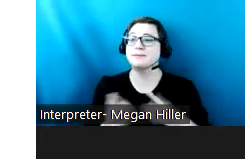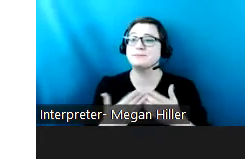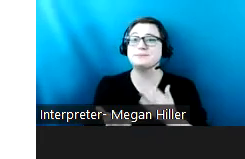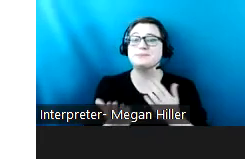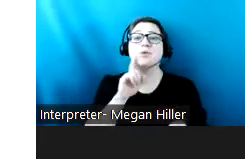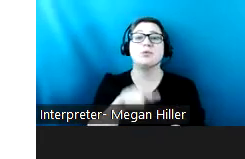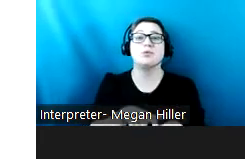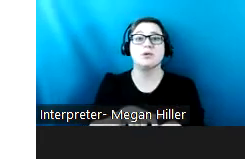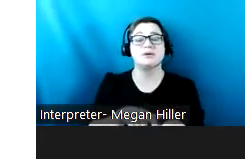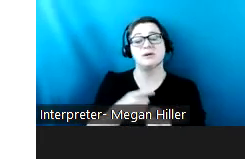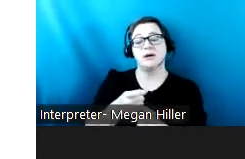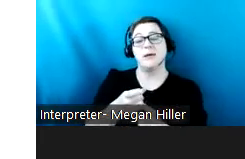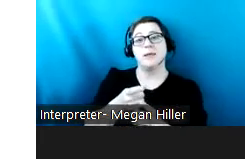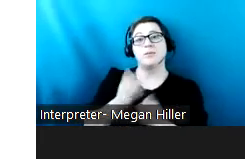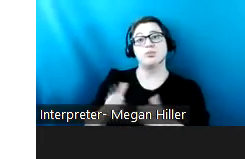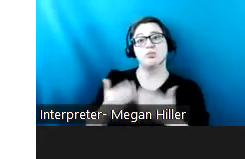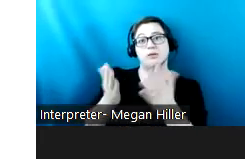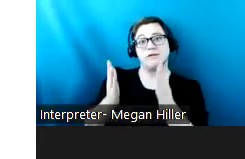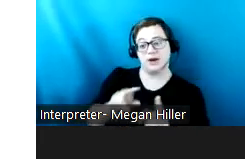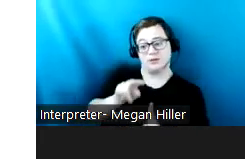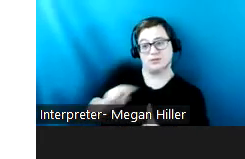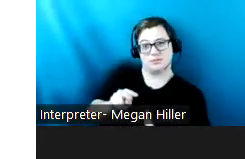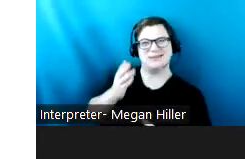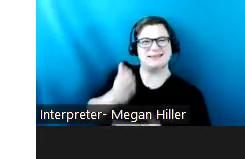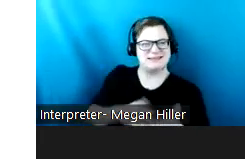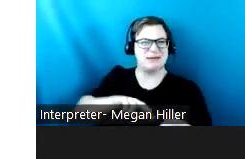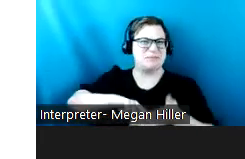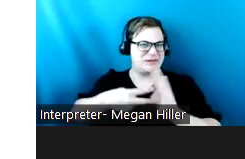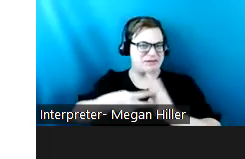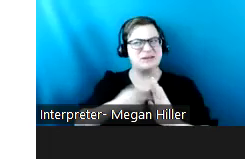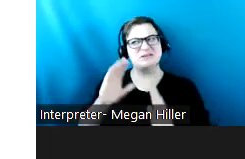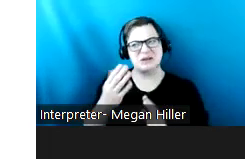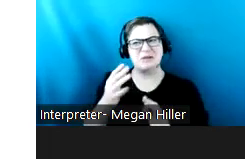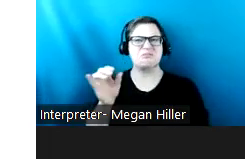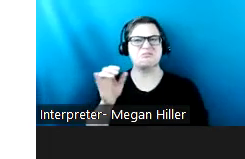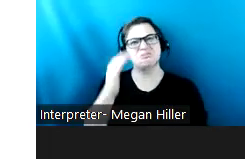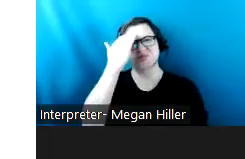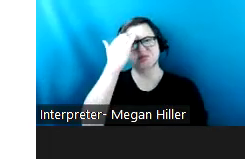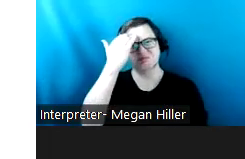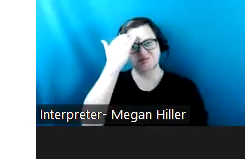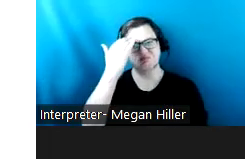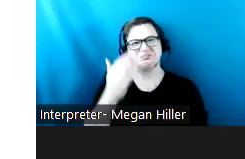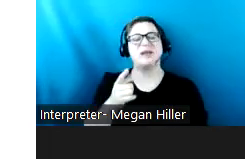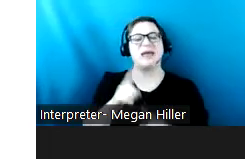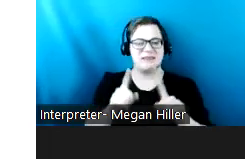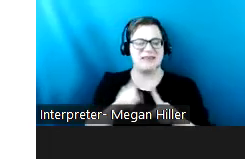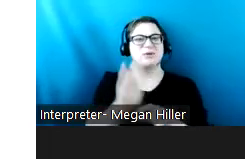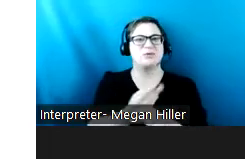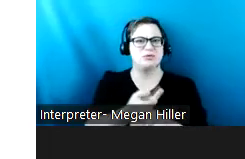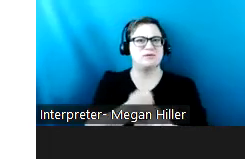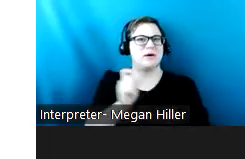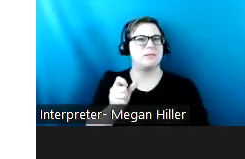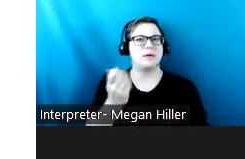a provider's perspective, some definitions might look very familiar and they've been carried over verbatim from one of the sources that we